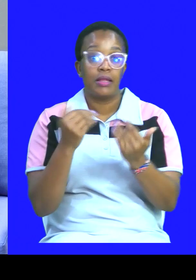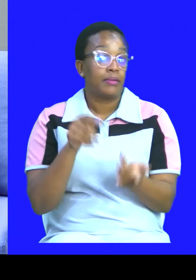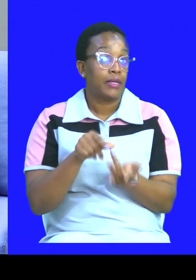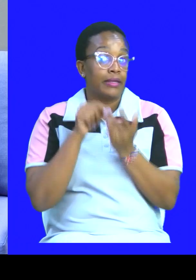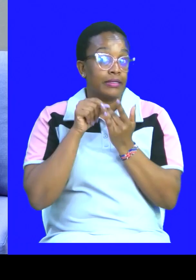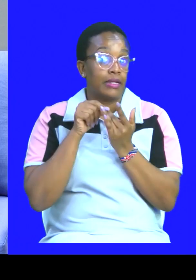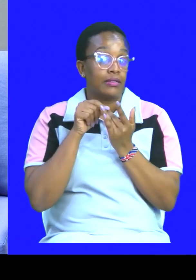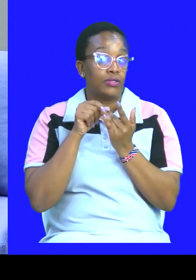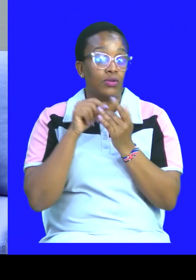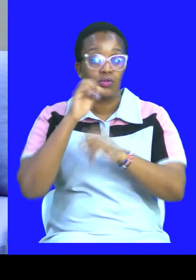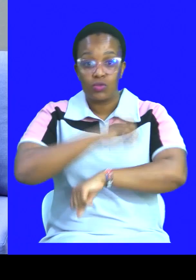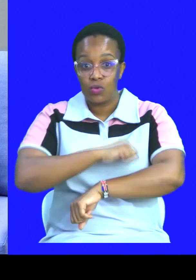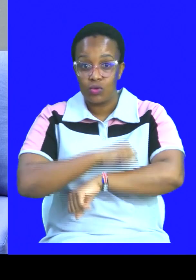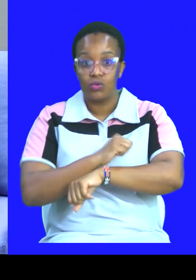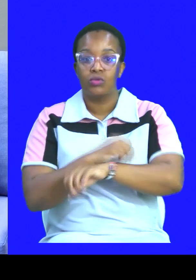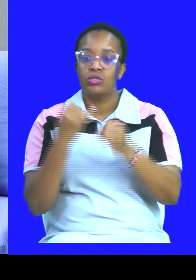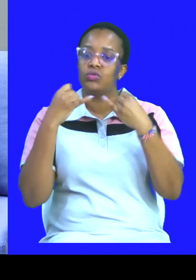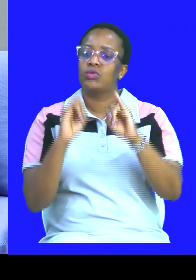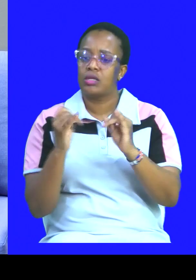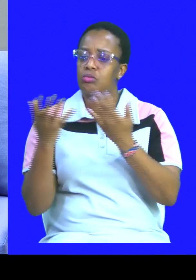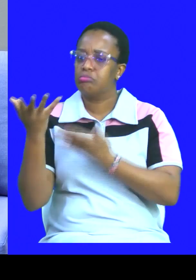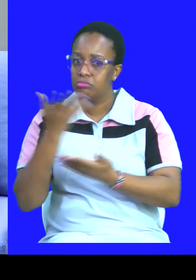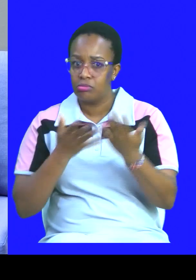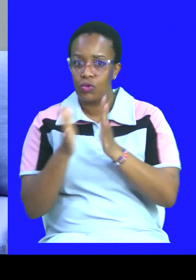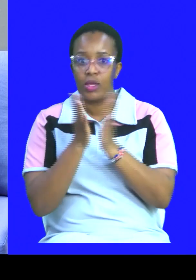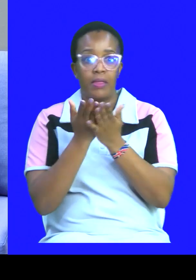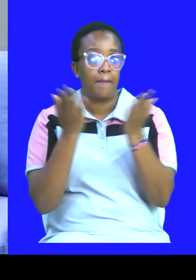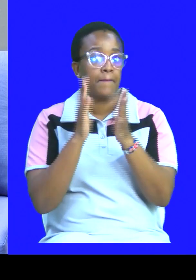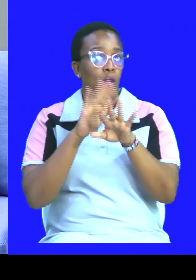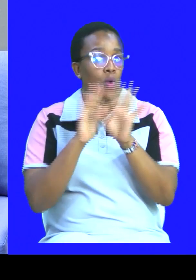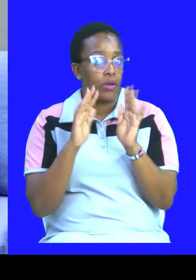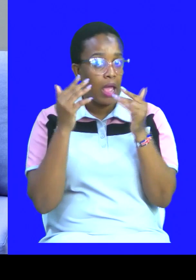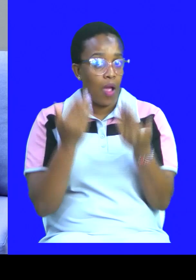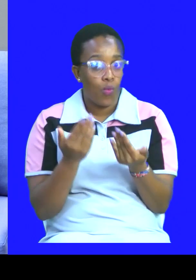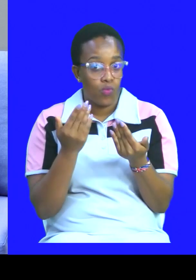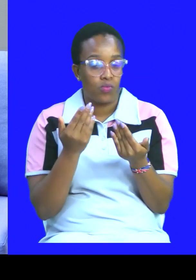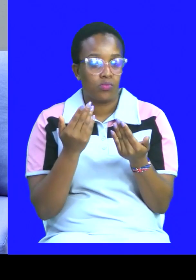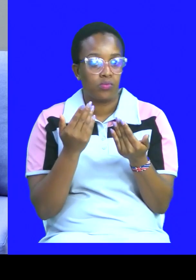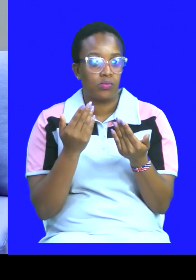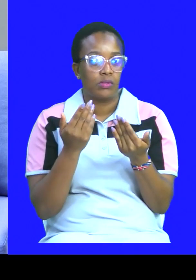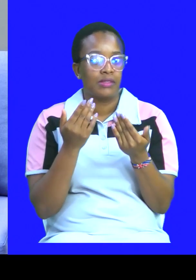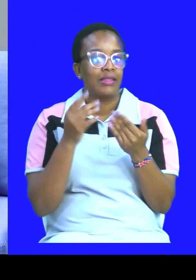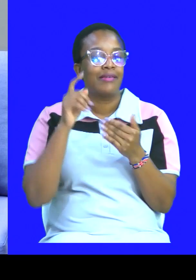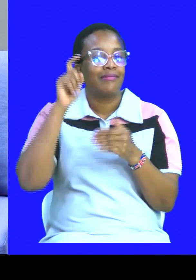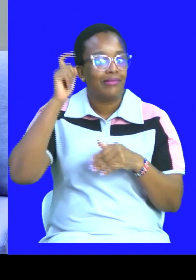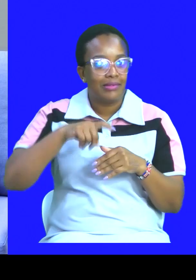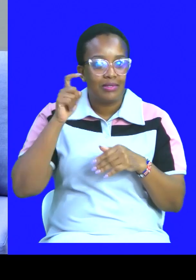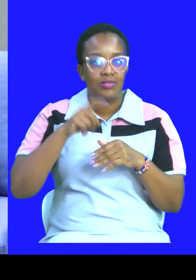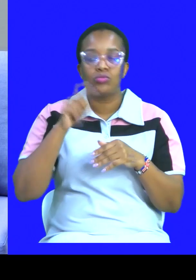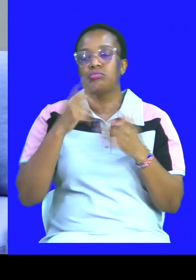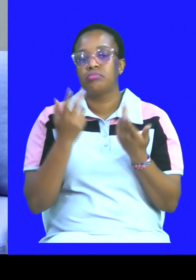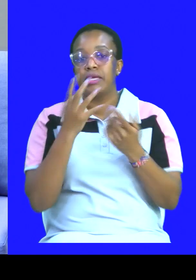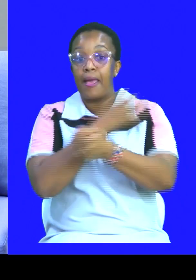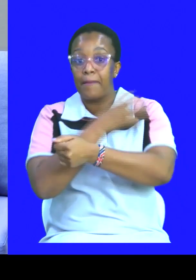to motivate them, try to speak to them of how my journey is until now where I am,